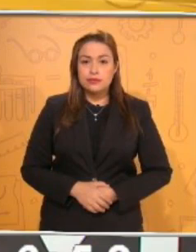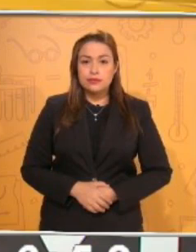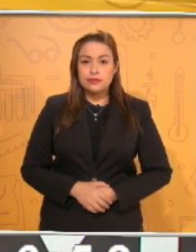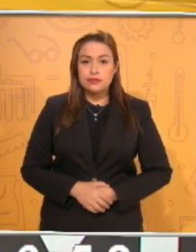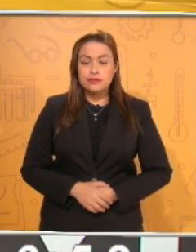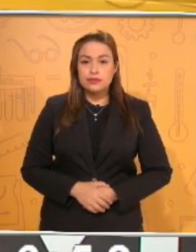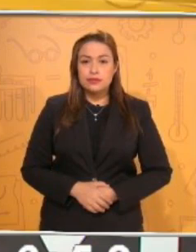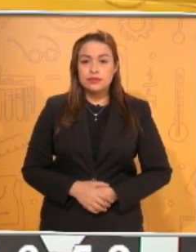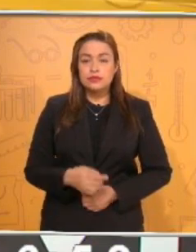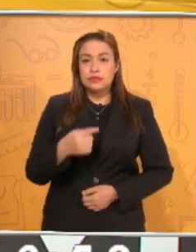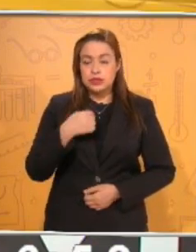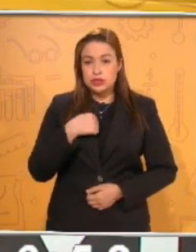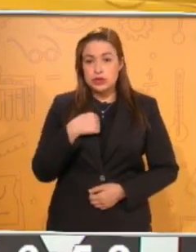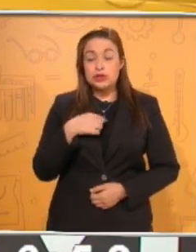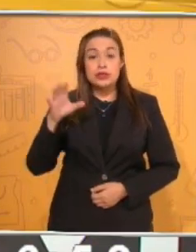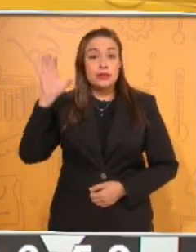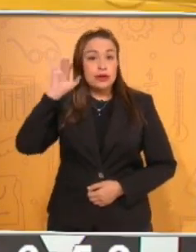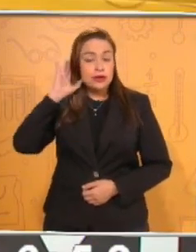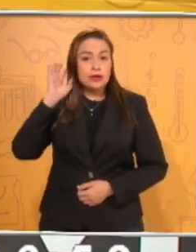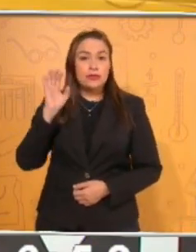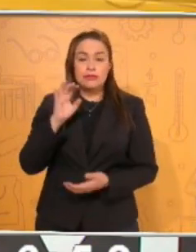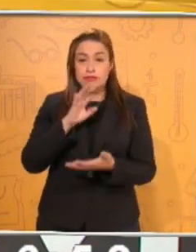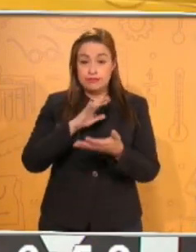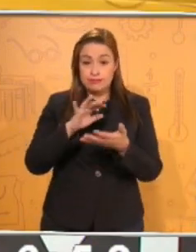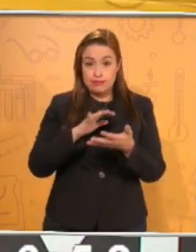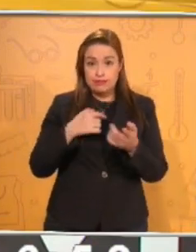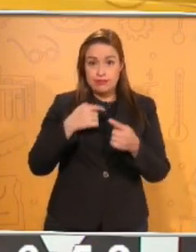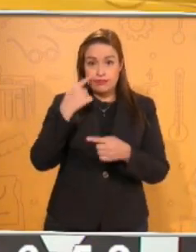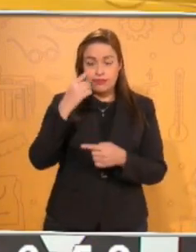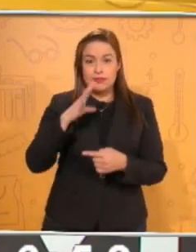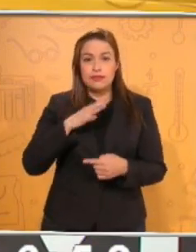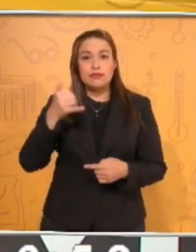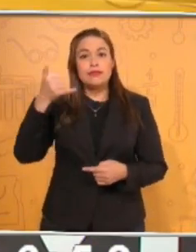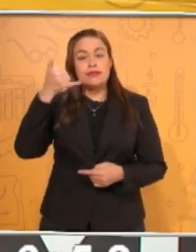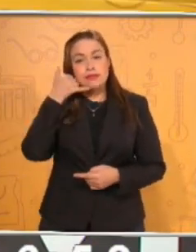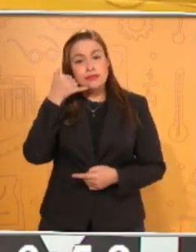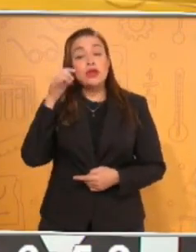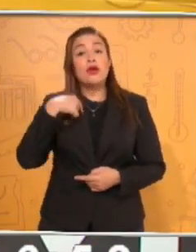I was listening to the radio when my phone rang.